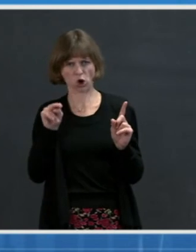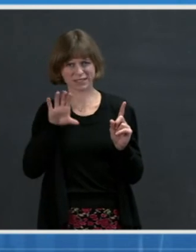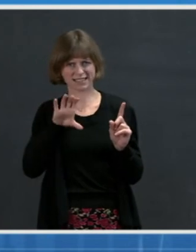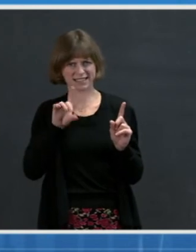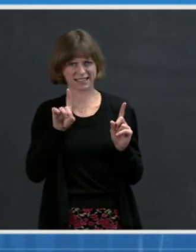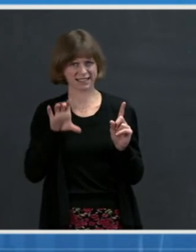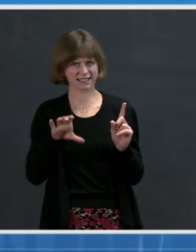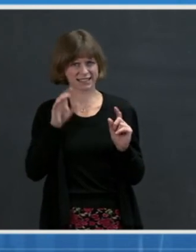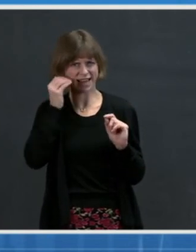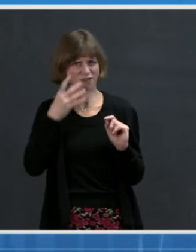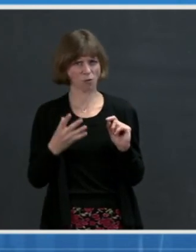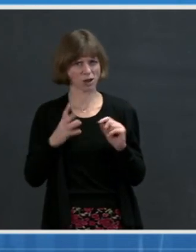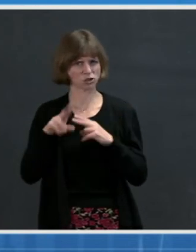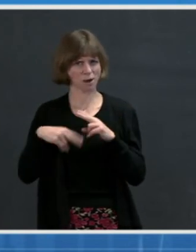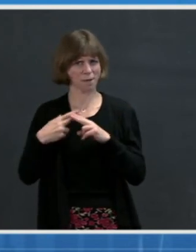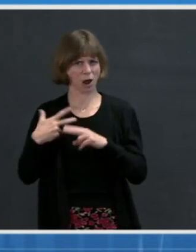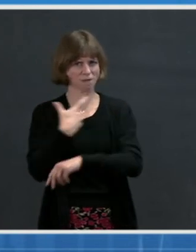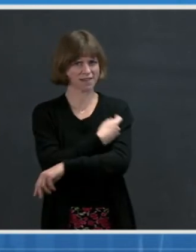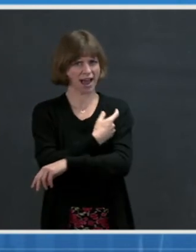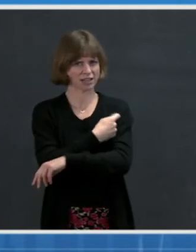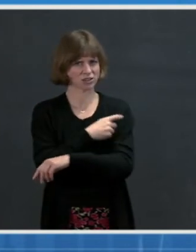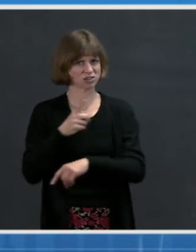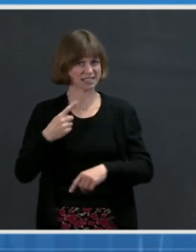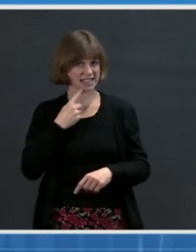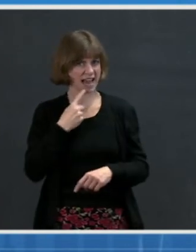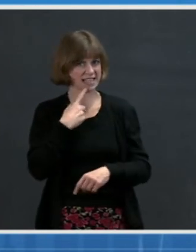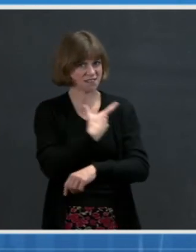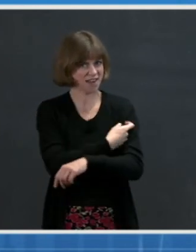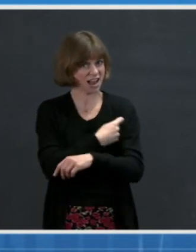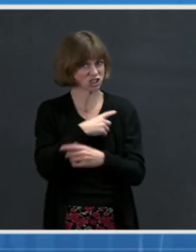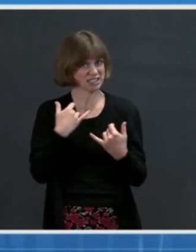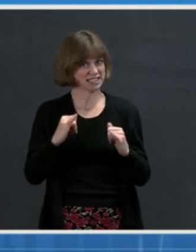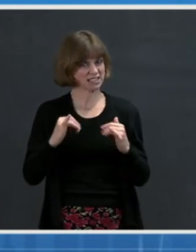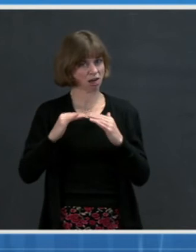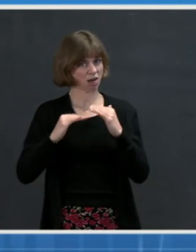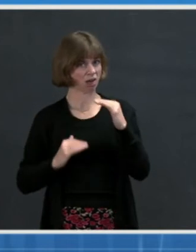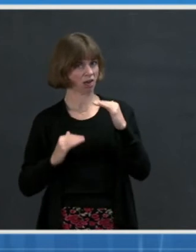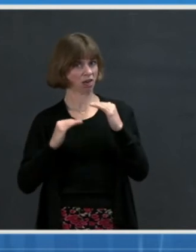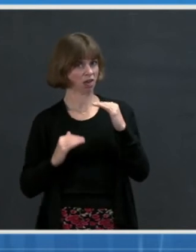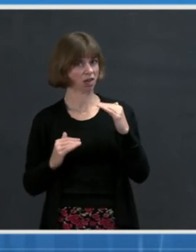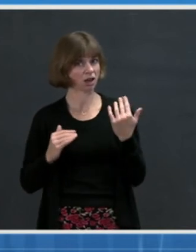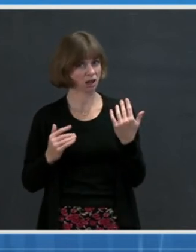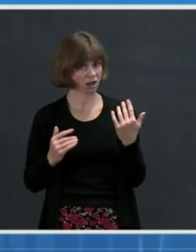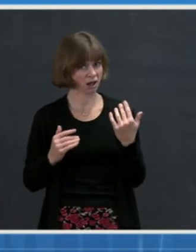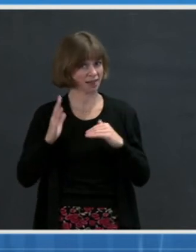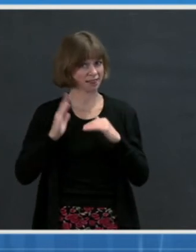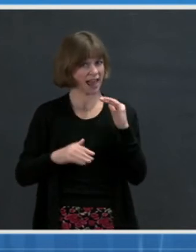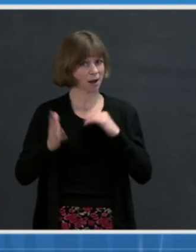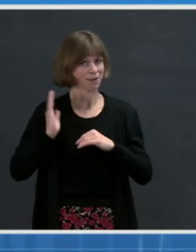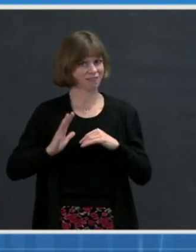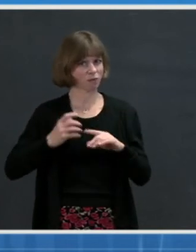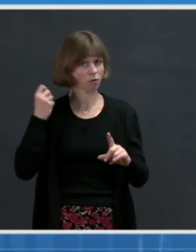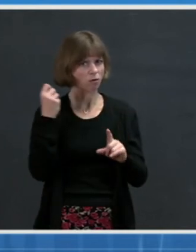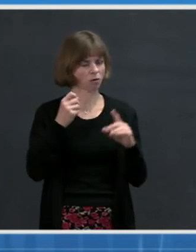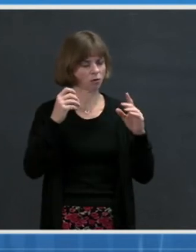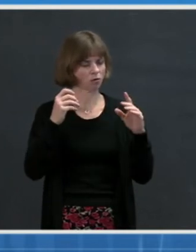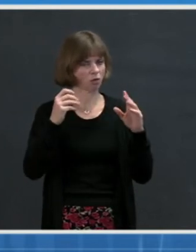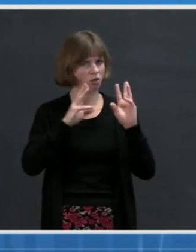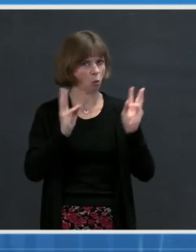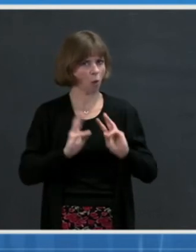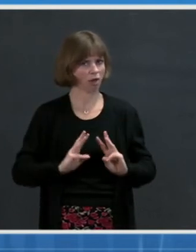information on vaccinations are still down markedly from before the weather. And so